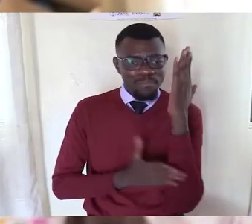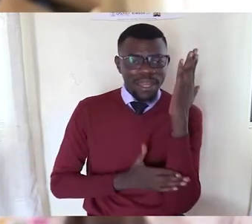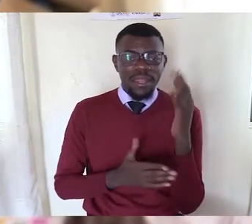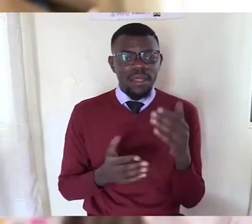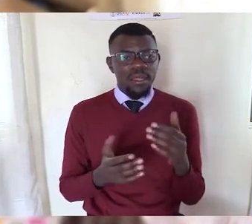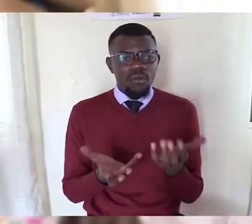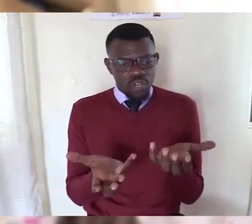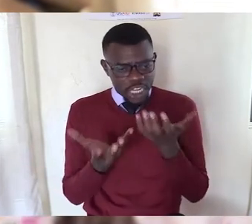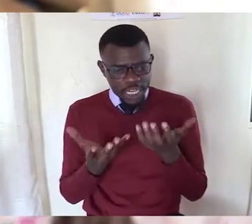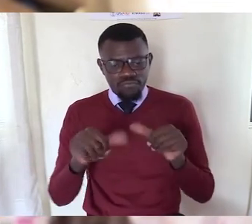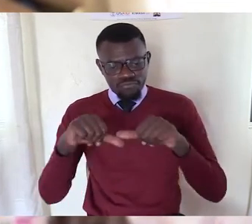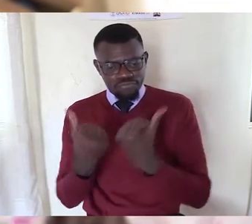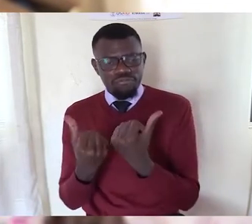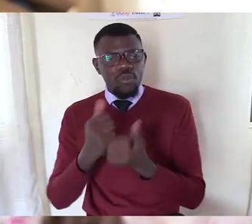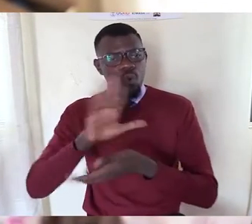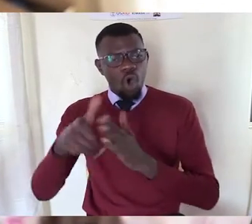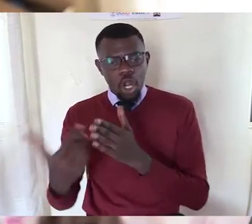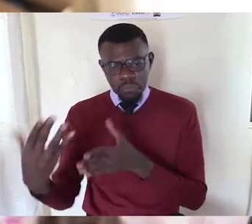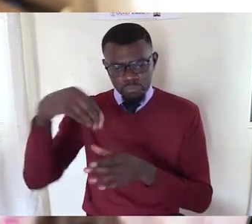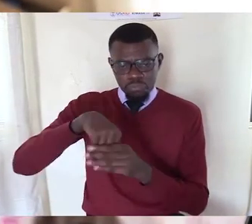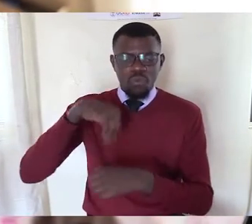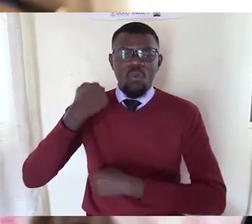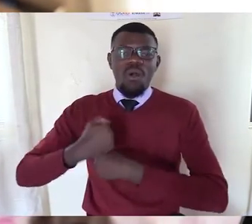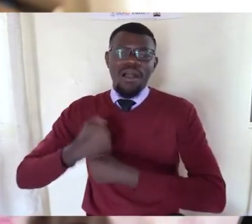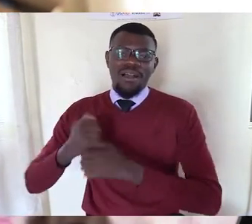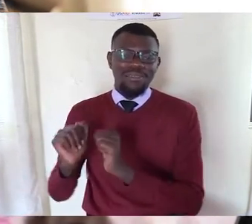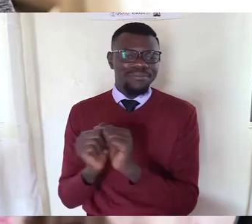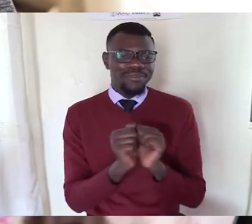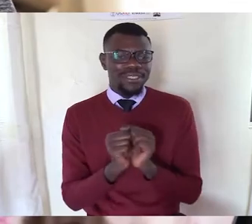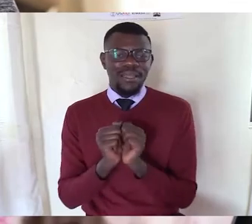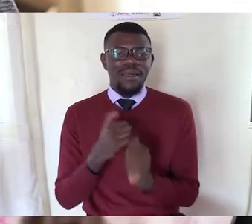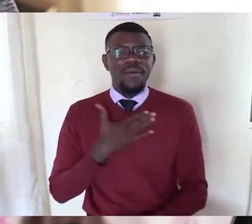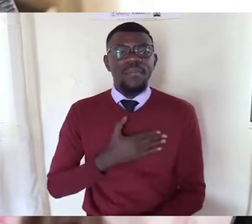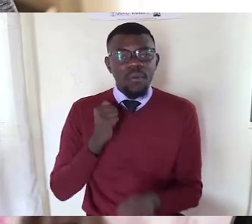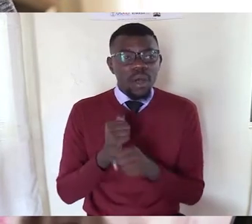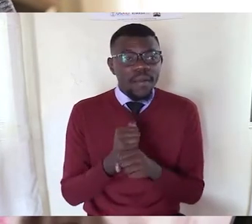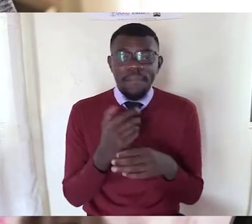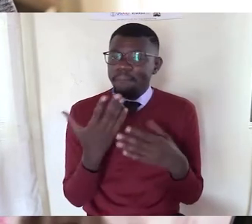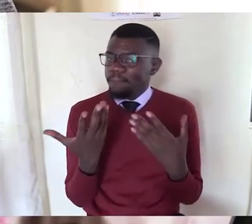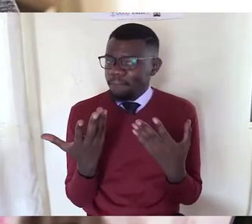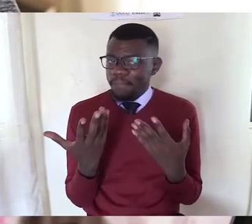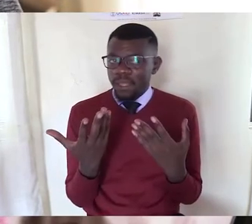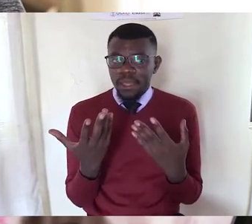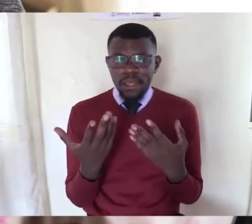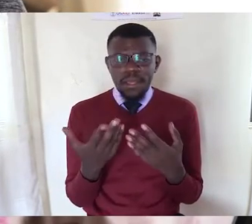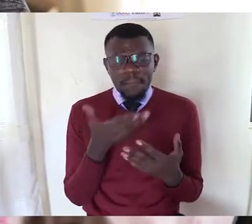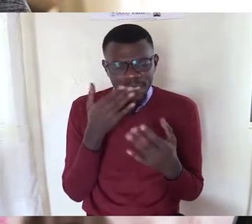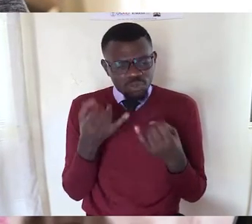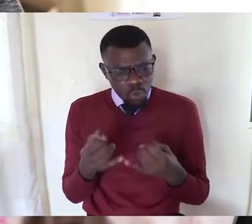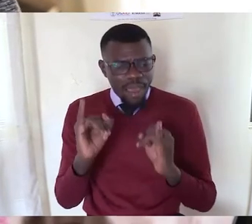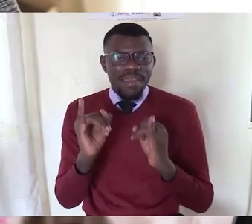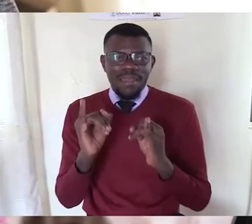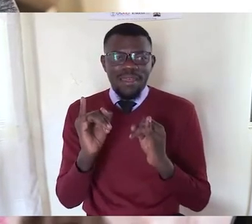the most as agencies. Please let's do our work to make sure that if nothing else, we can at least be able